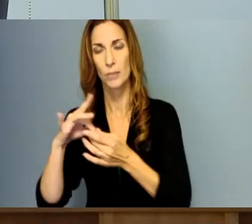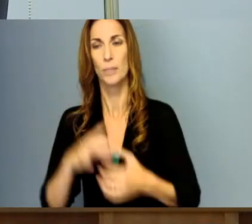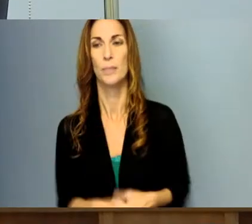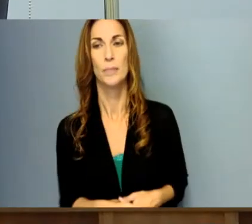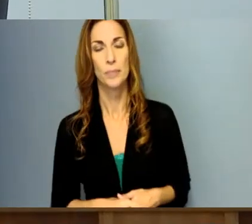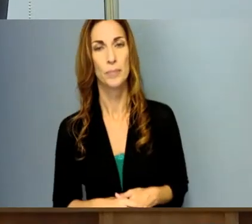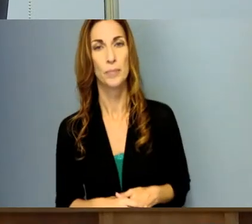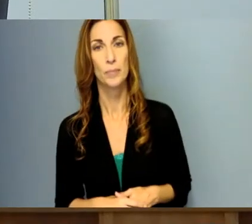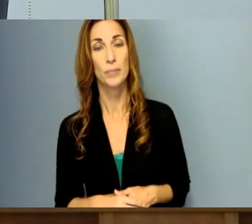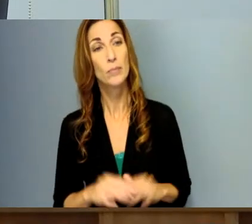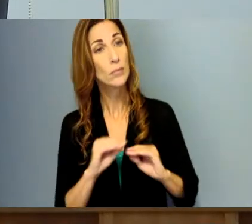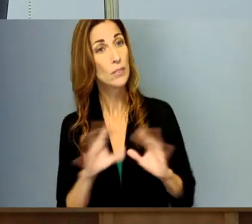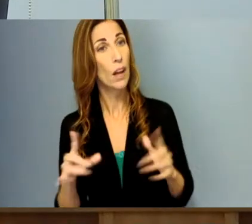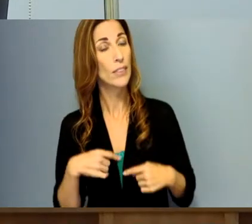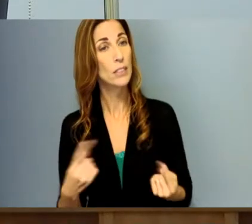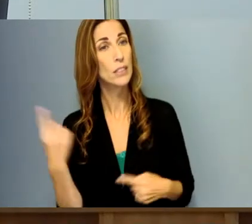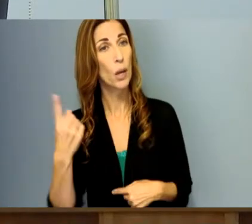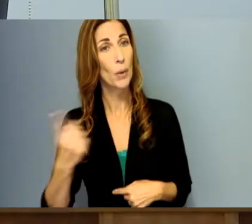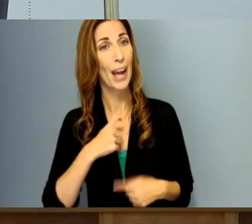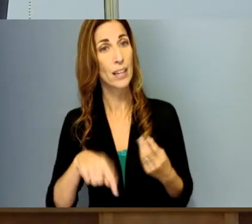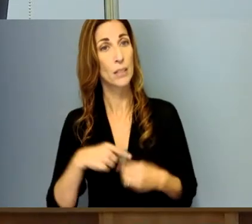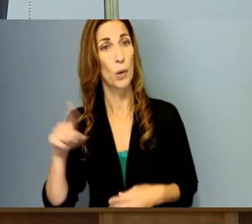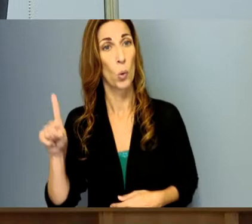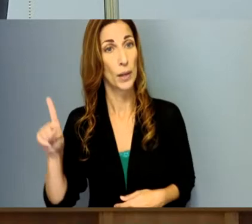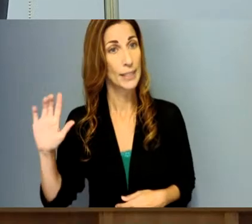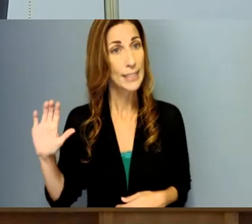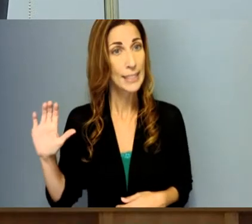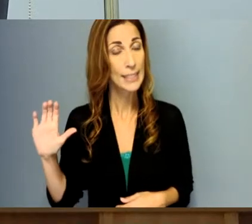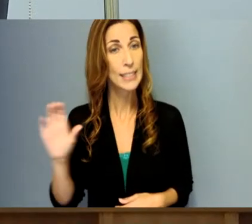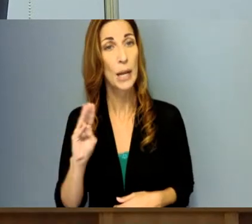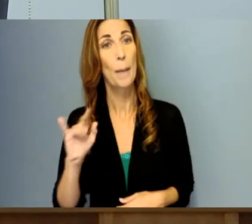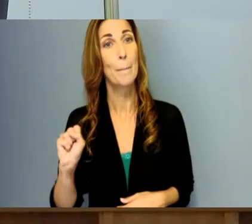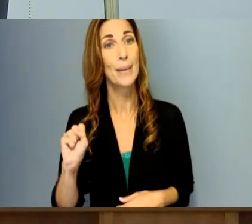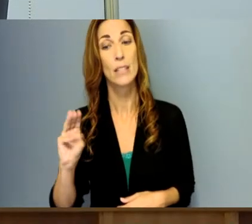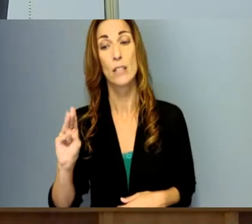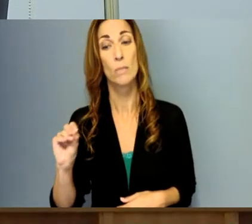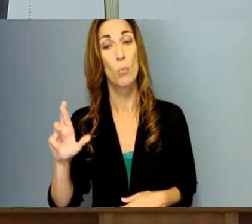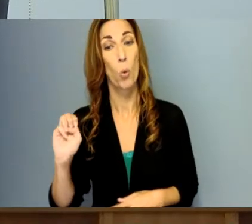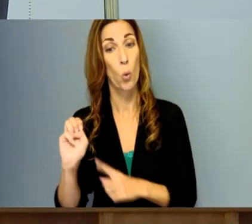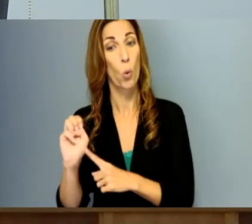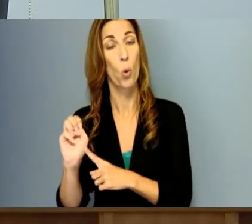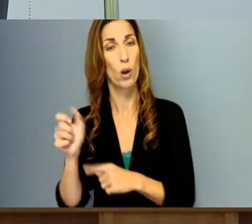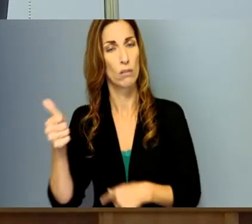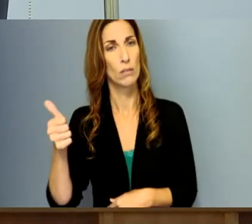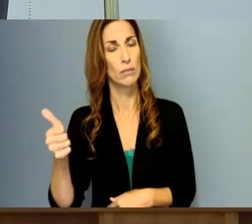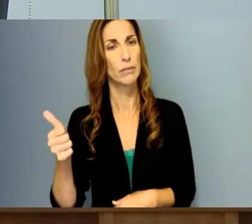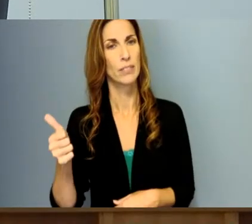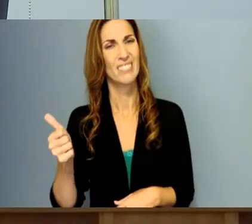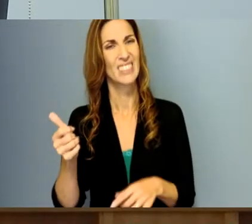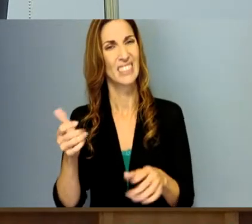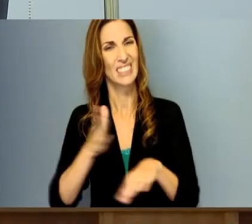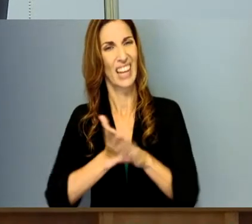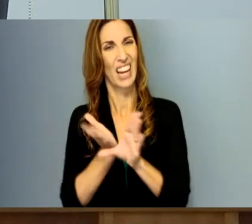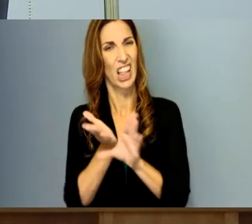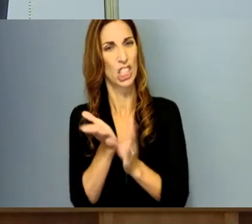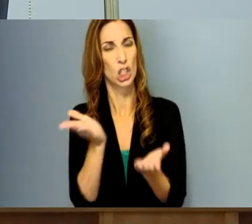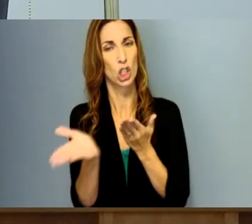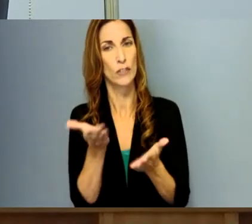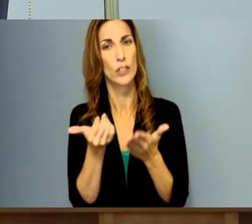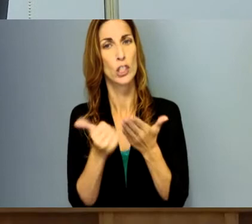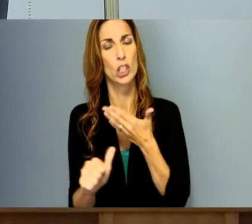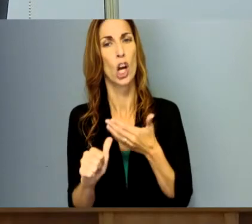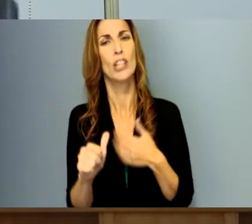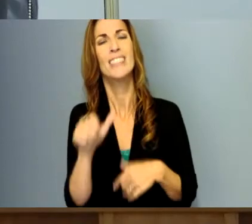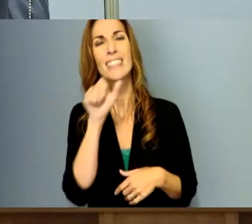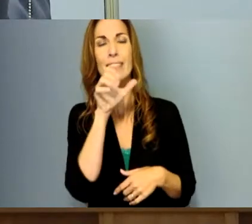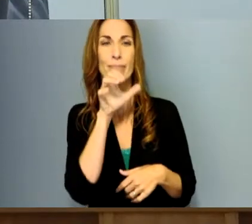And obviously, since somebody asked about 1C, Ms. Moore, or offers psychological services, it's under Area Agency on